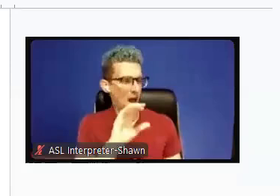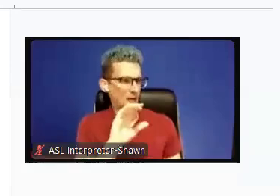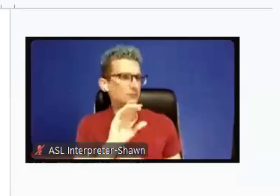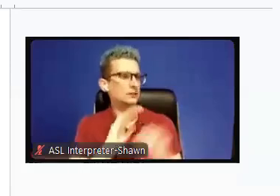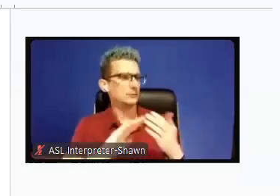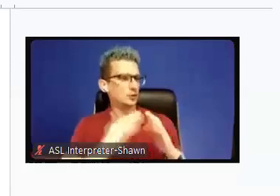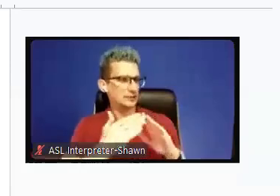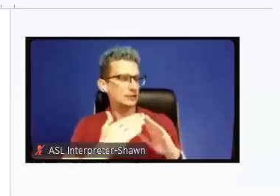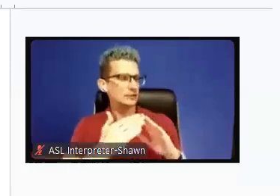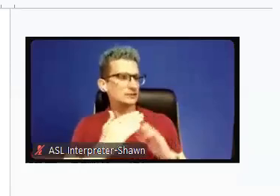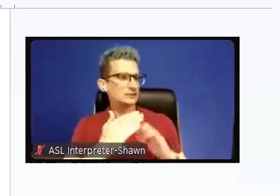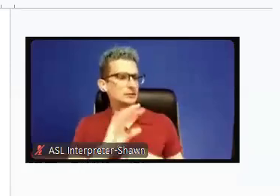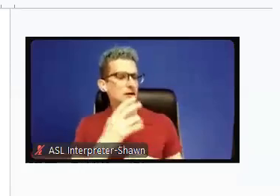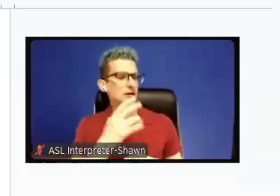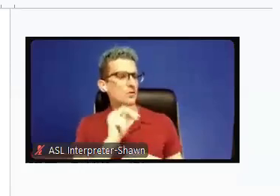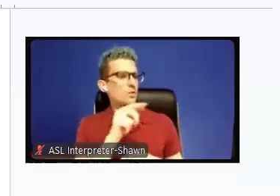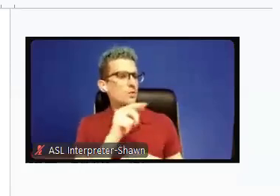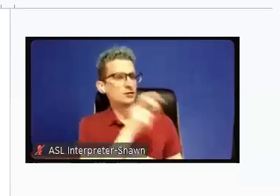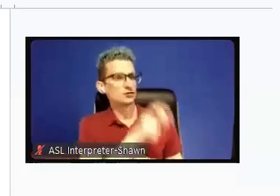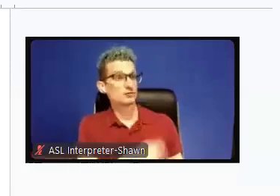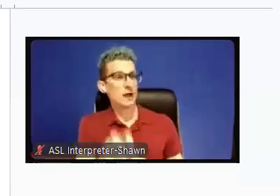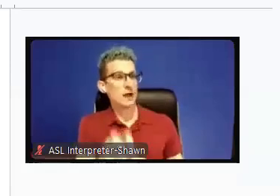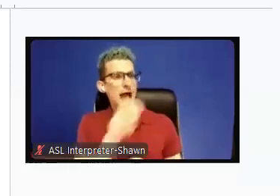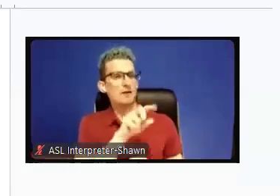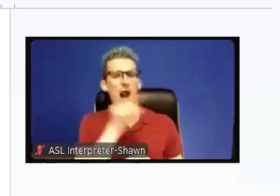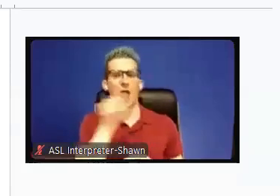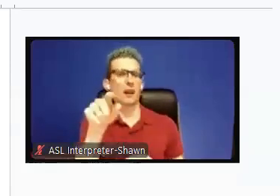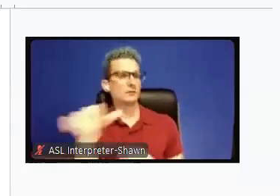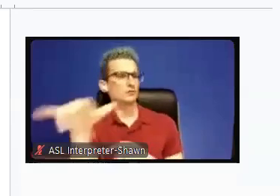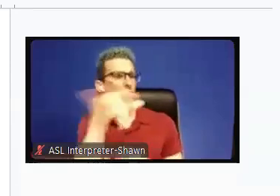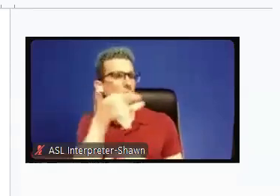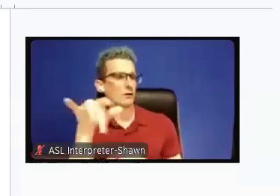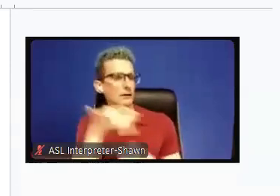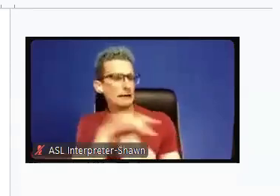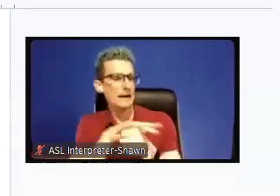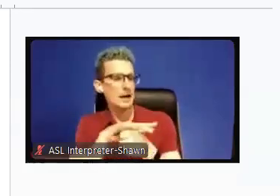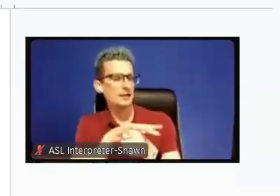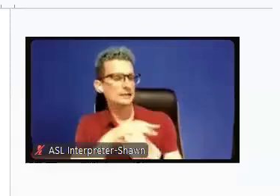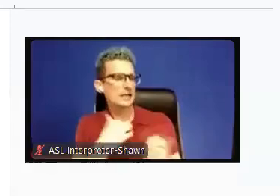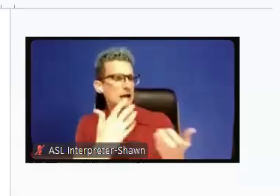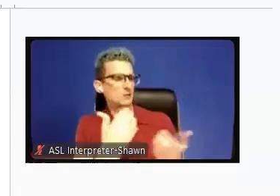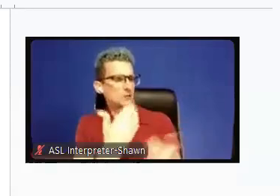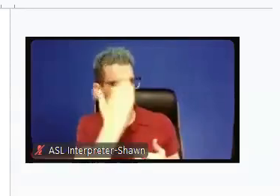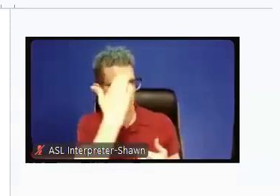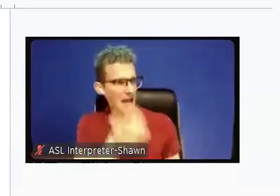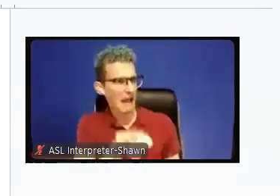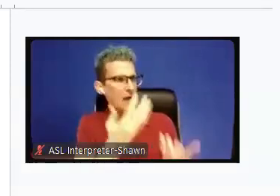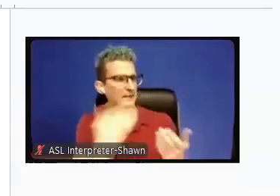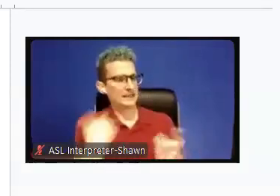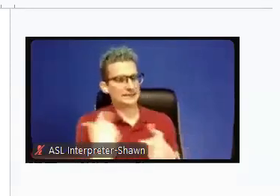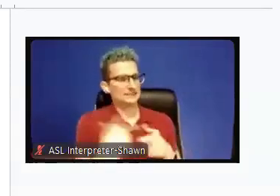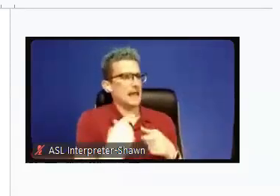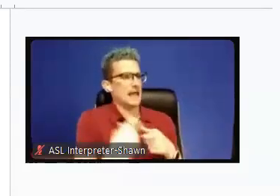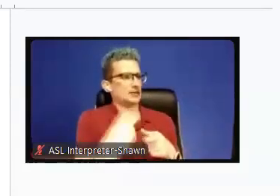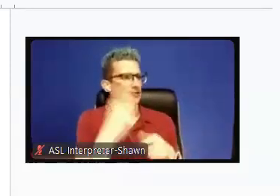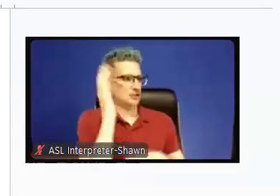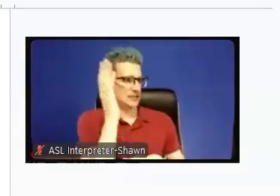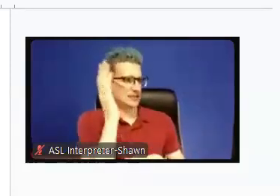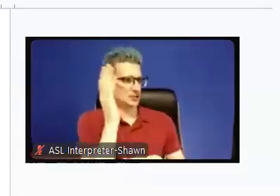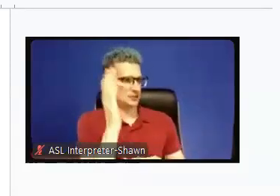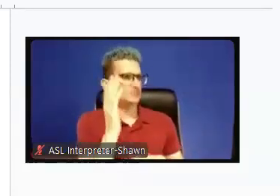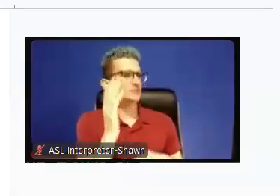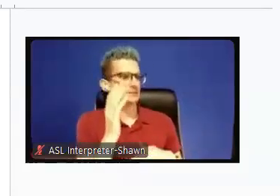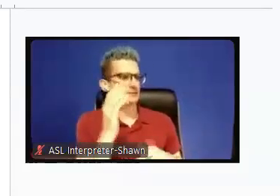you travel to rural areas. I would like to know how many Spanish sessions are you planning to conduct, especially among